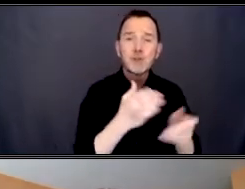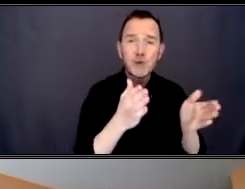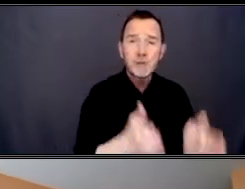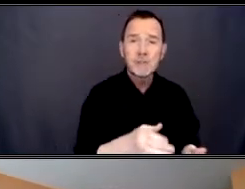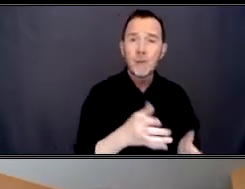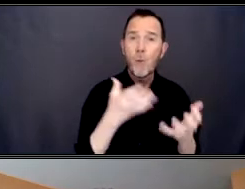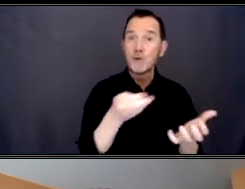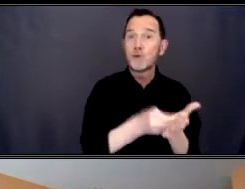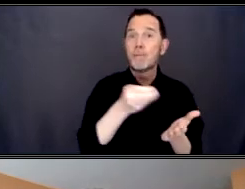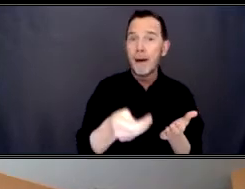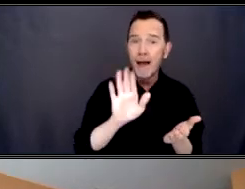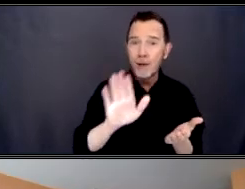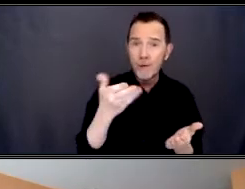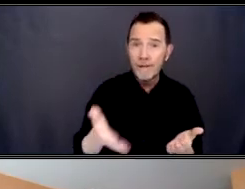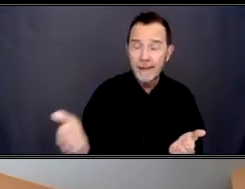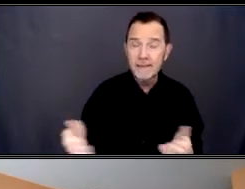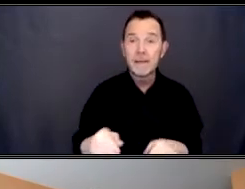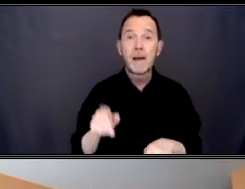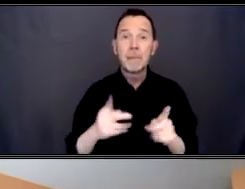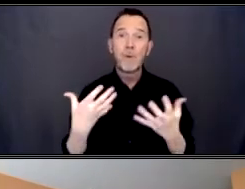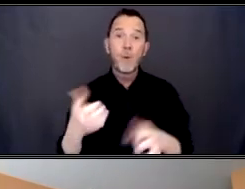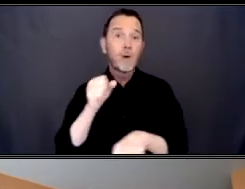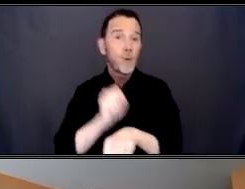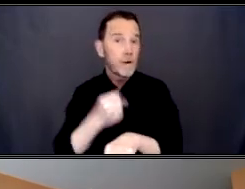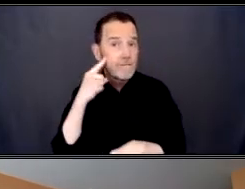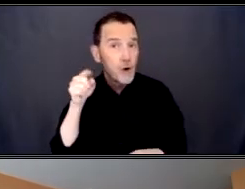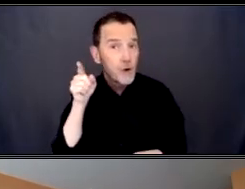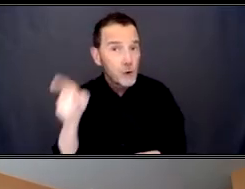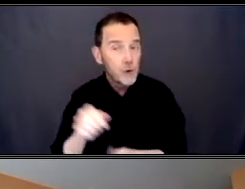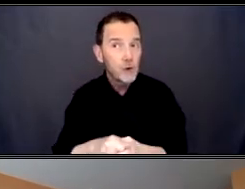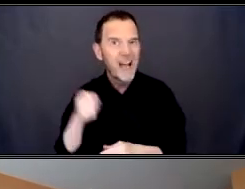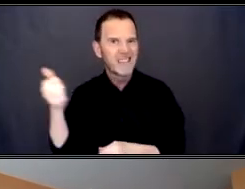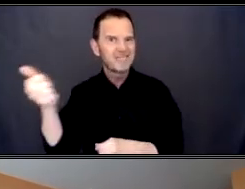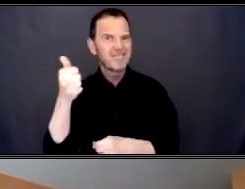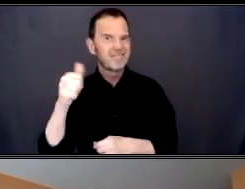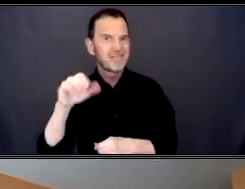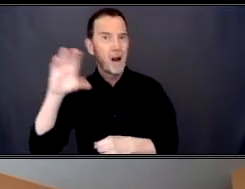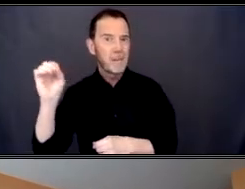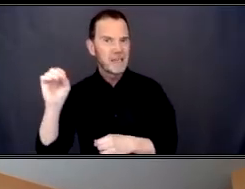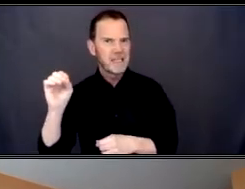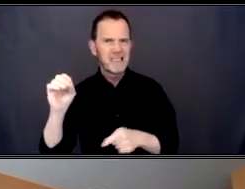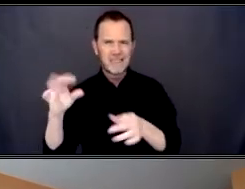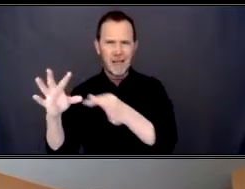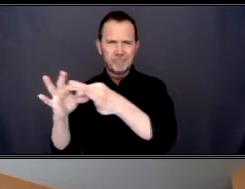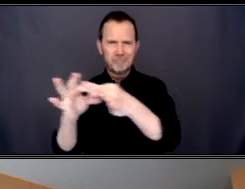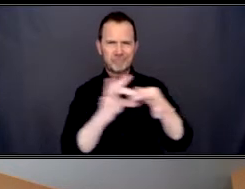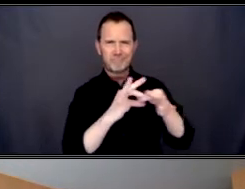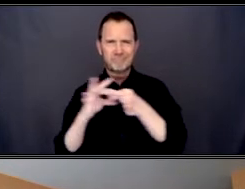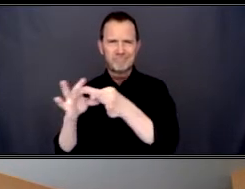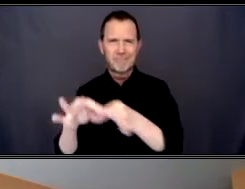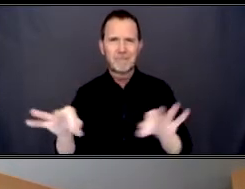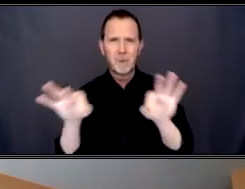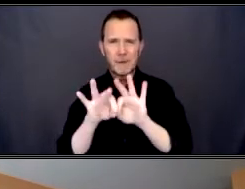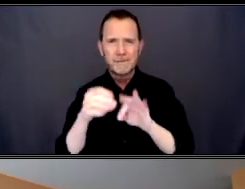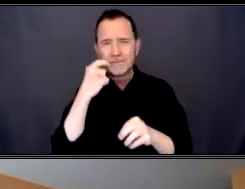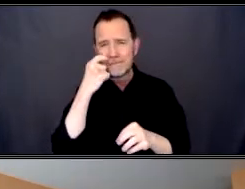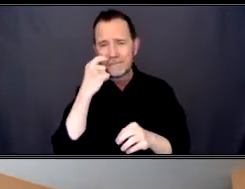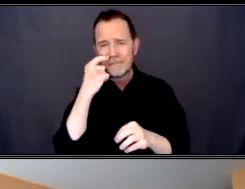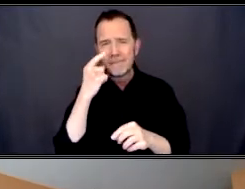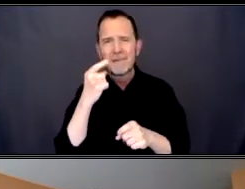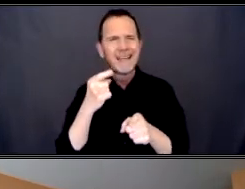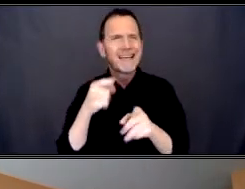But for providers, I think to tell the story and the success stories in particular, because